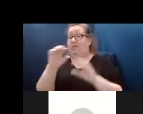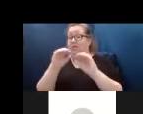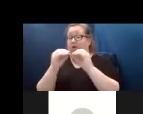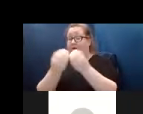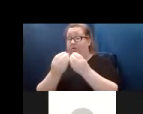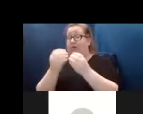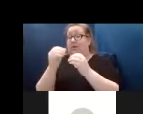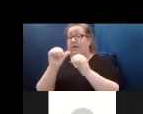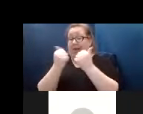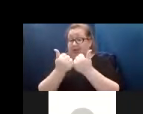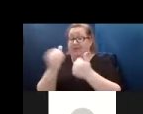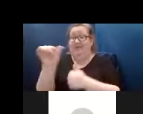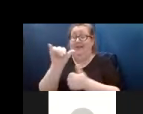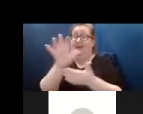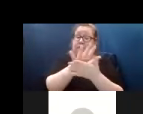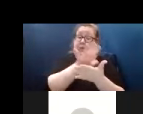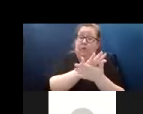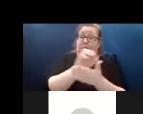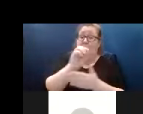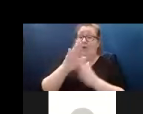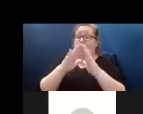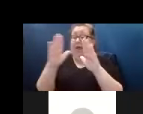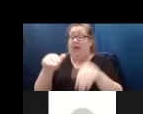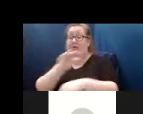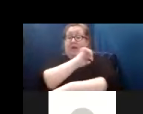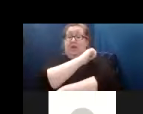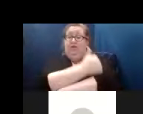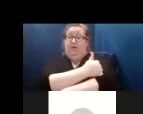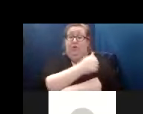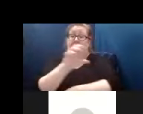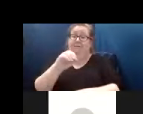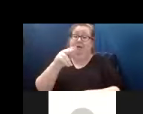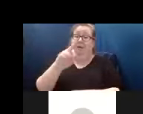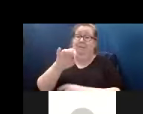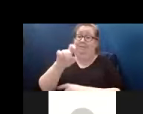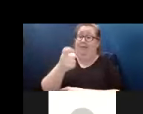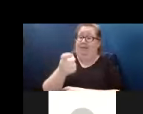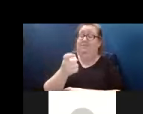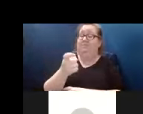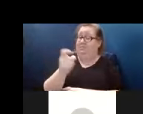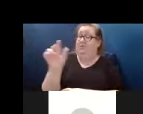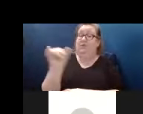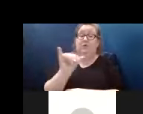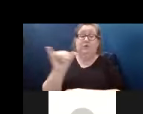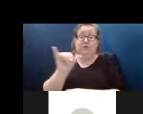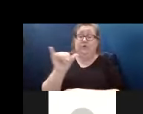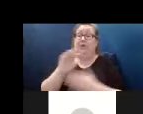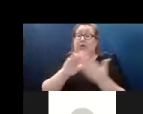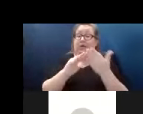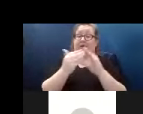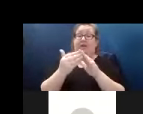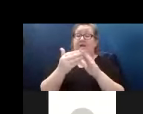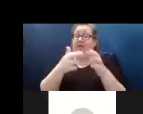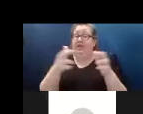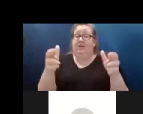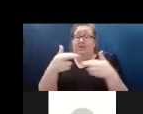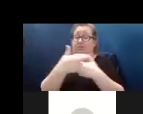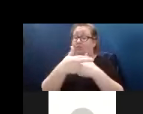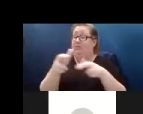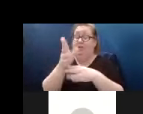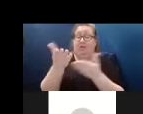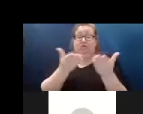school, or even at a housing authority complex too. There's community rooms that can serve that same purpose